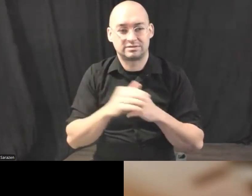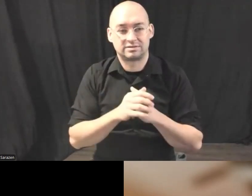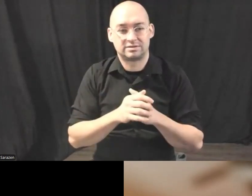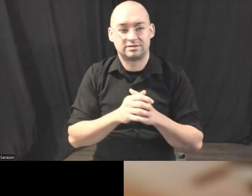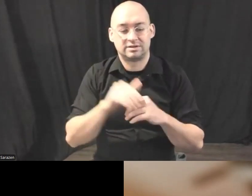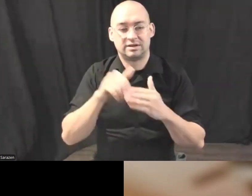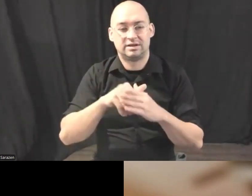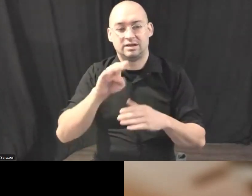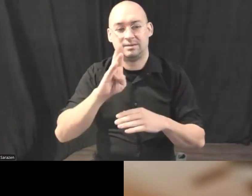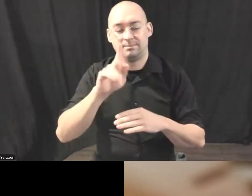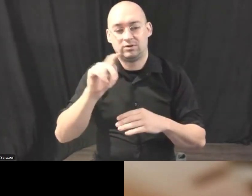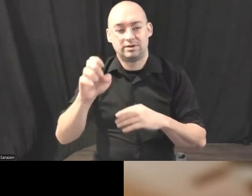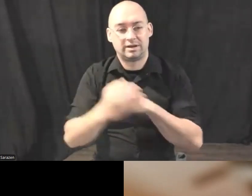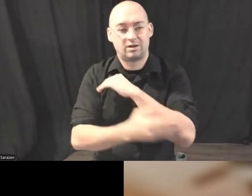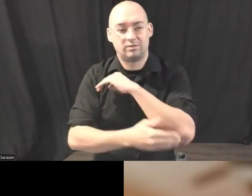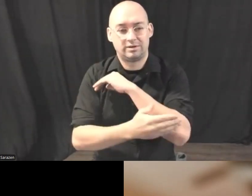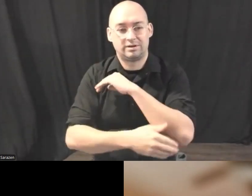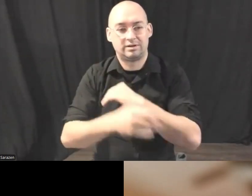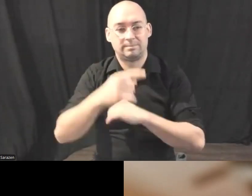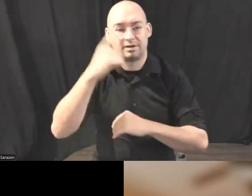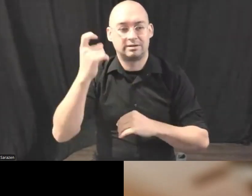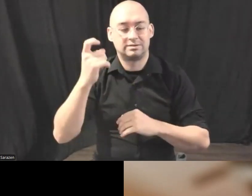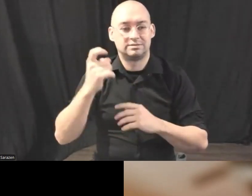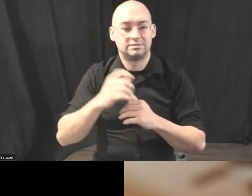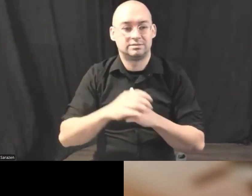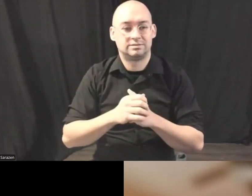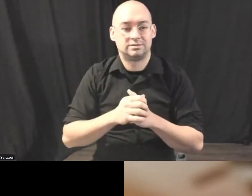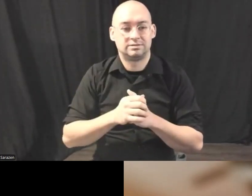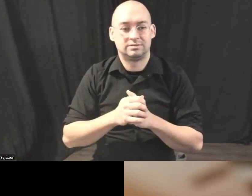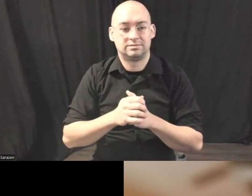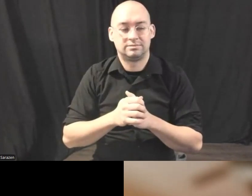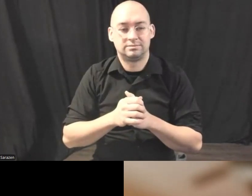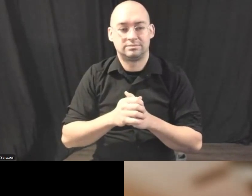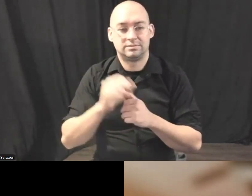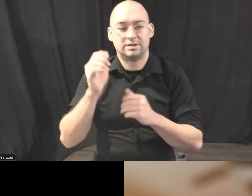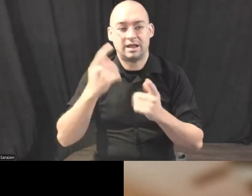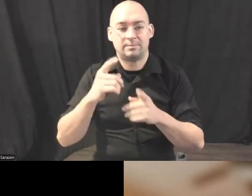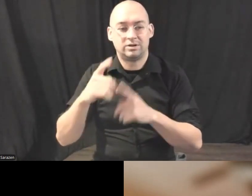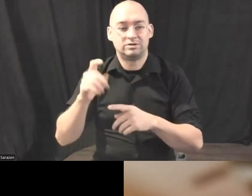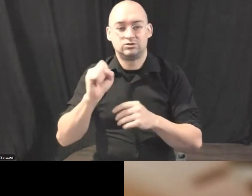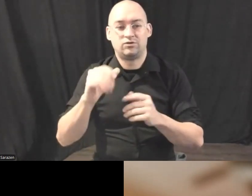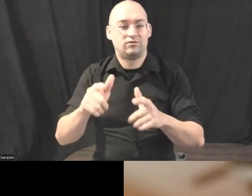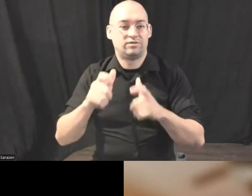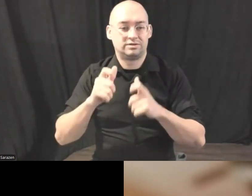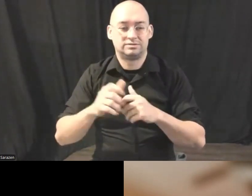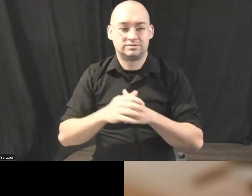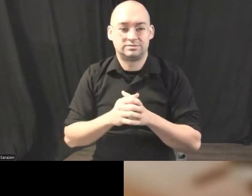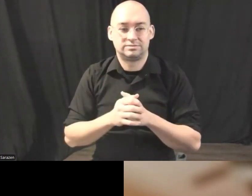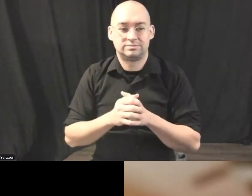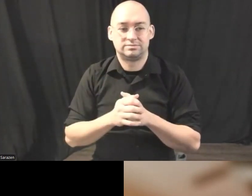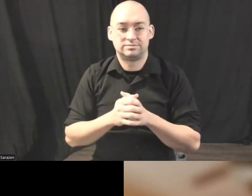County. Because, like you said, that fire came in so fast. 100-mile-an-hour winds, nobody stands a